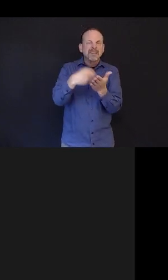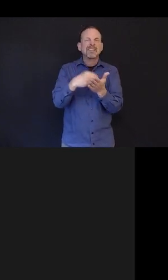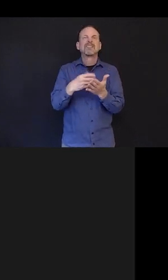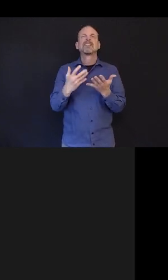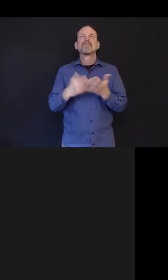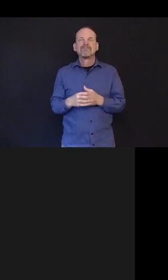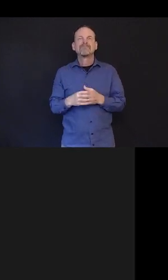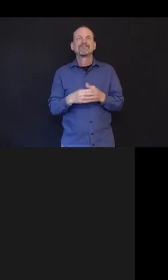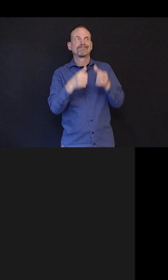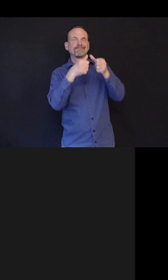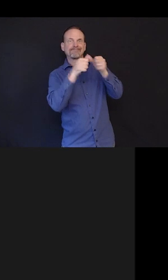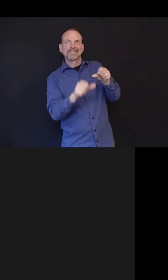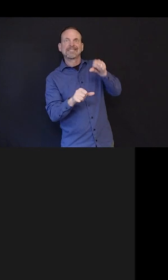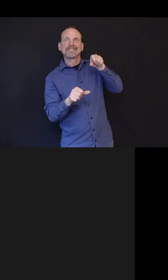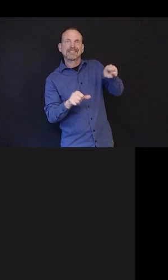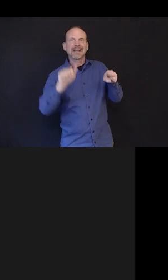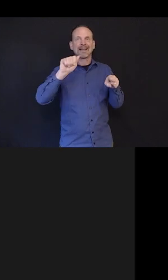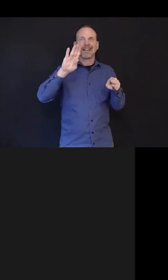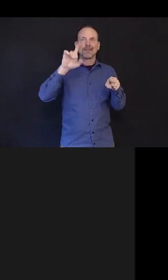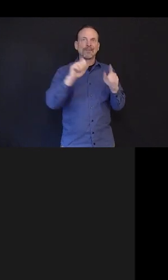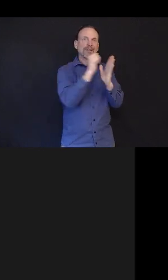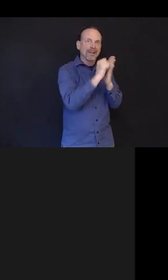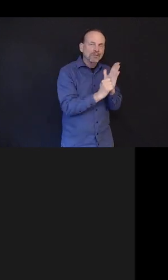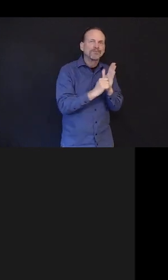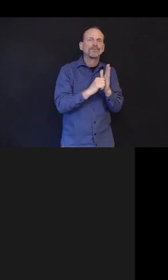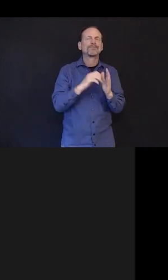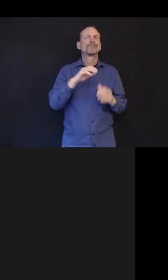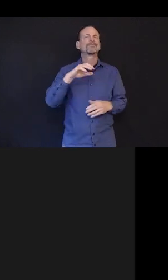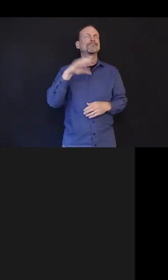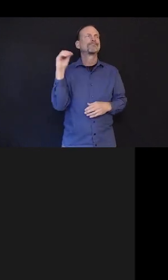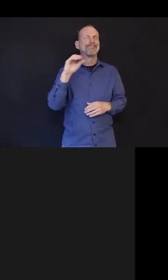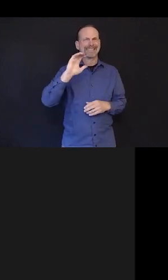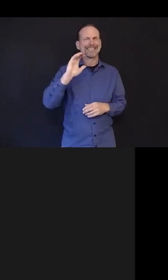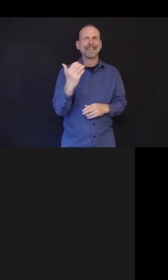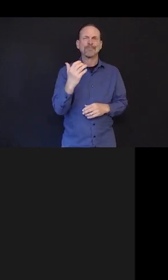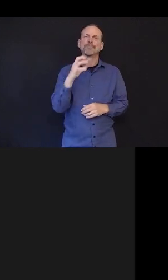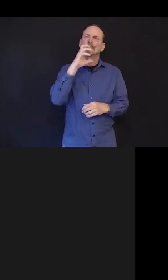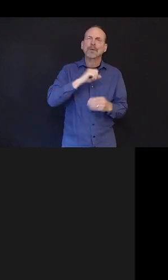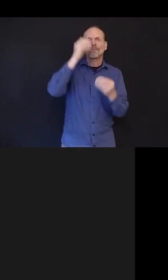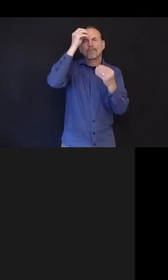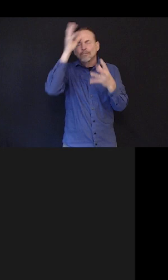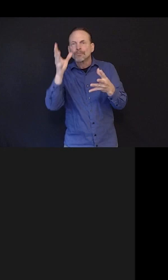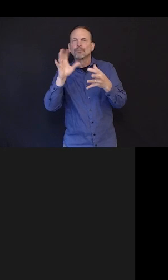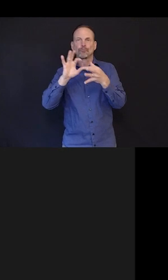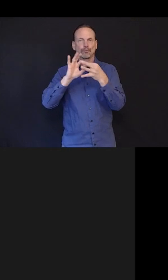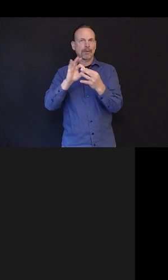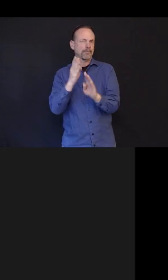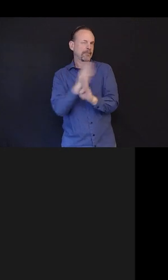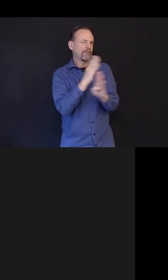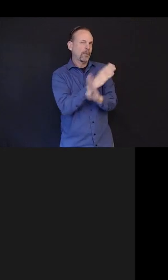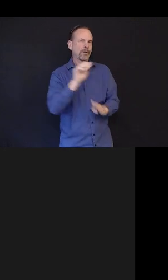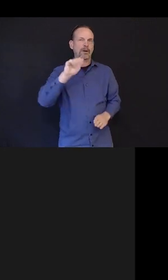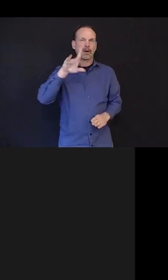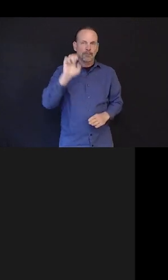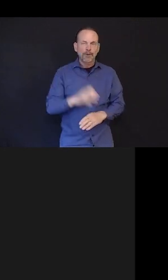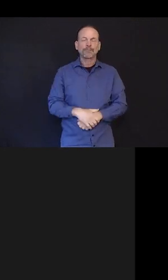an ABLE account, and maybe some of the pre-ABLE outdated things that individuals with disabilities,